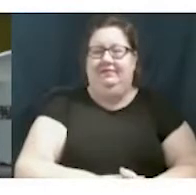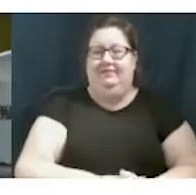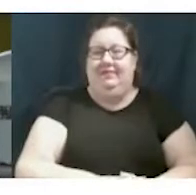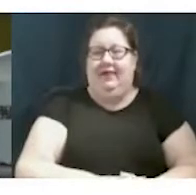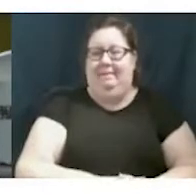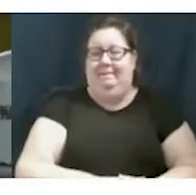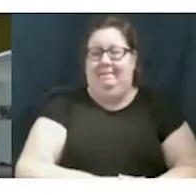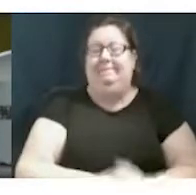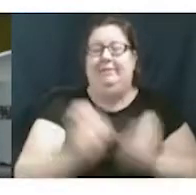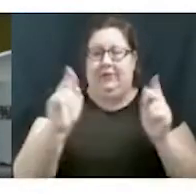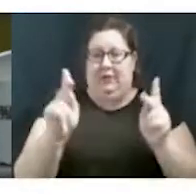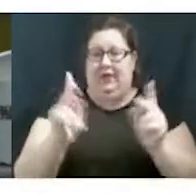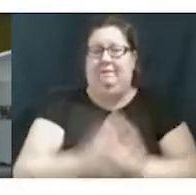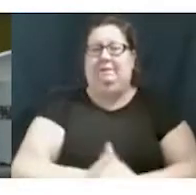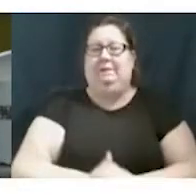Okay.